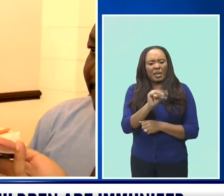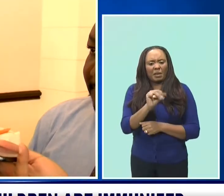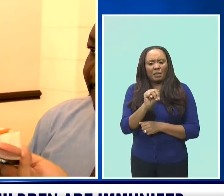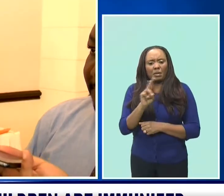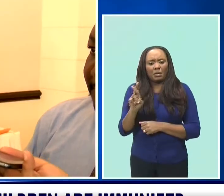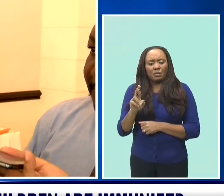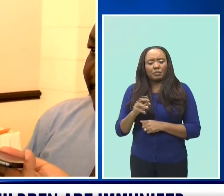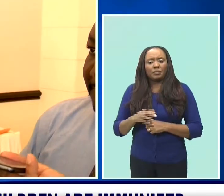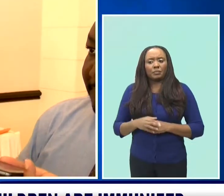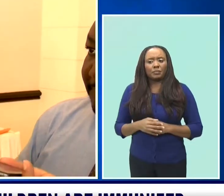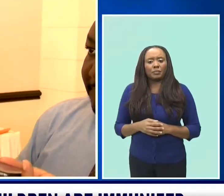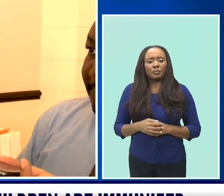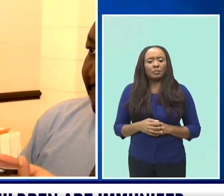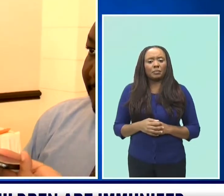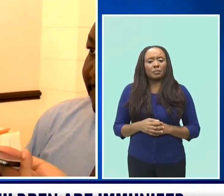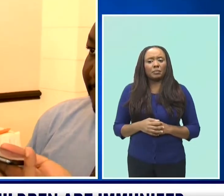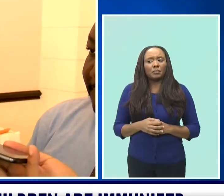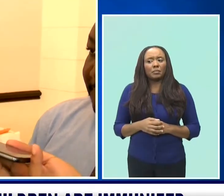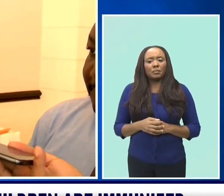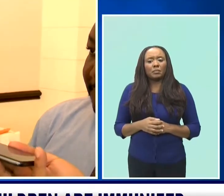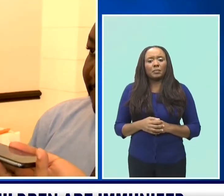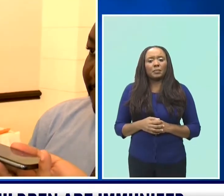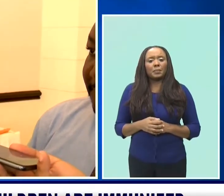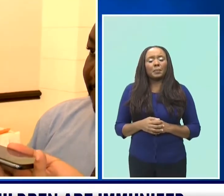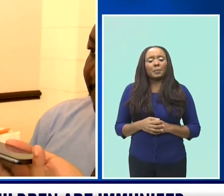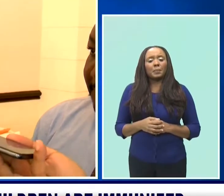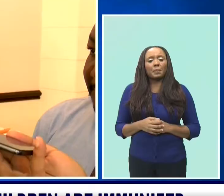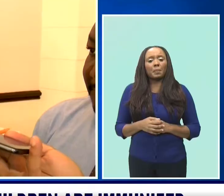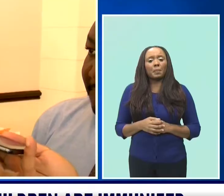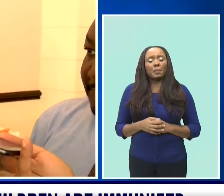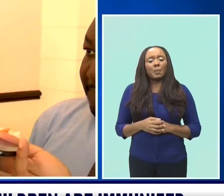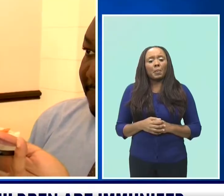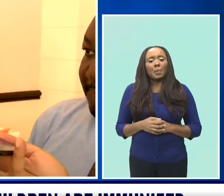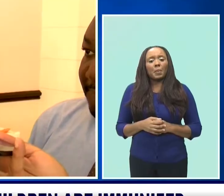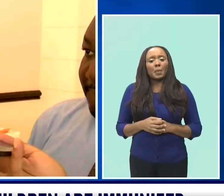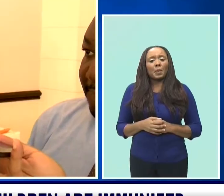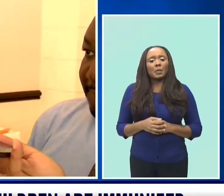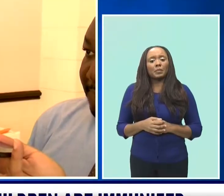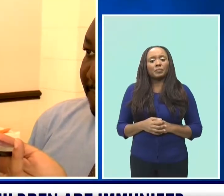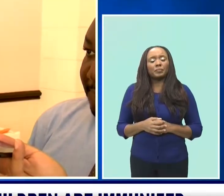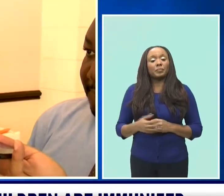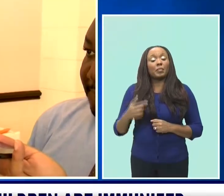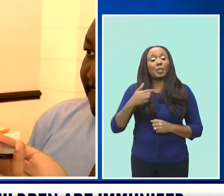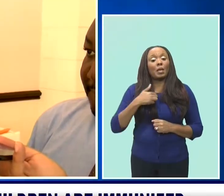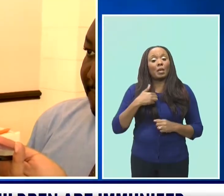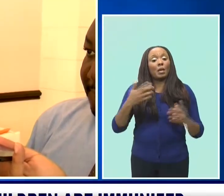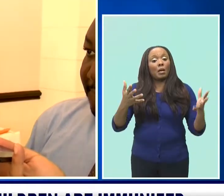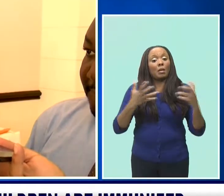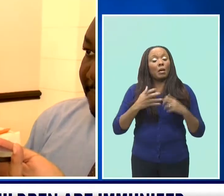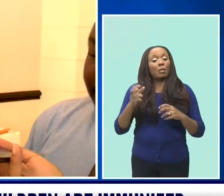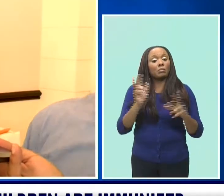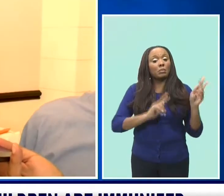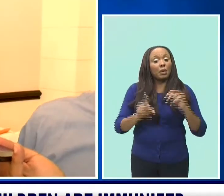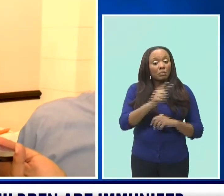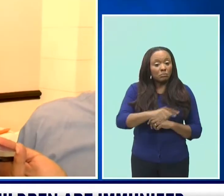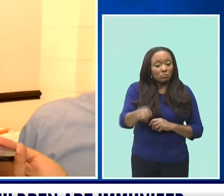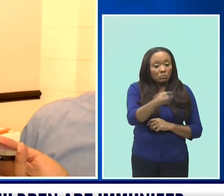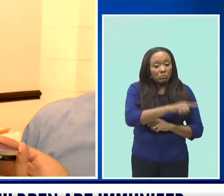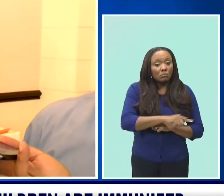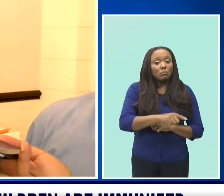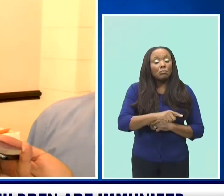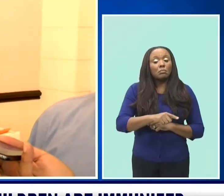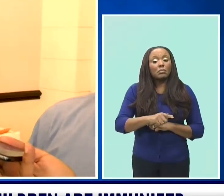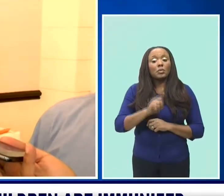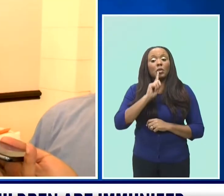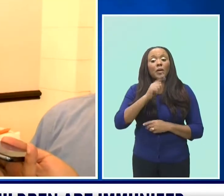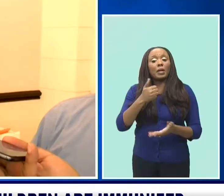unproven. And I think that I would just like, again, the public to join